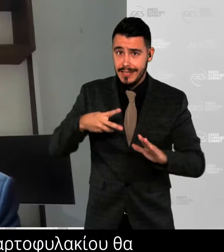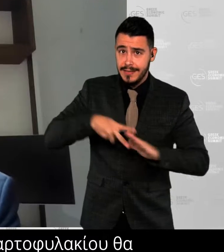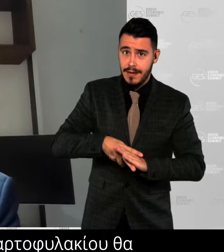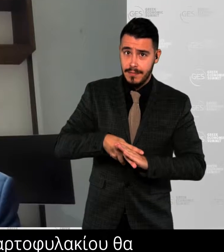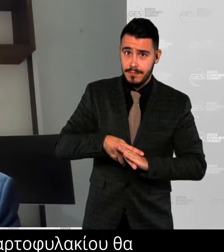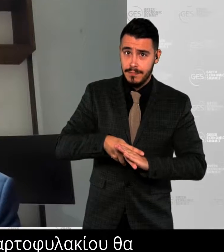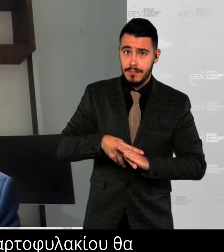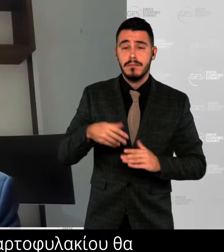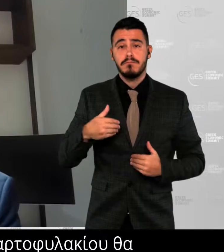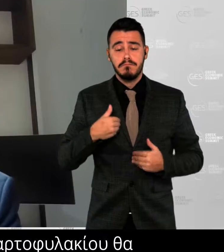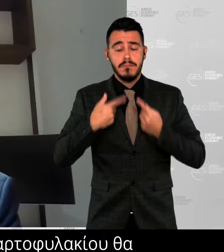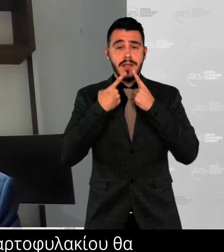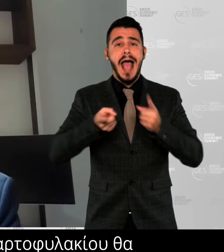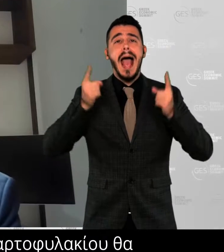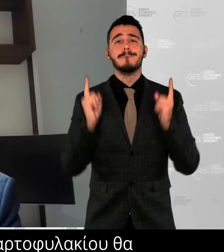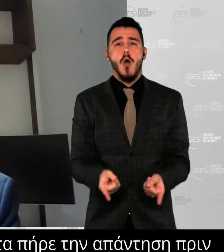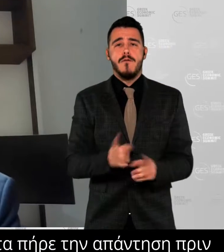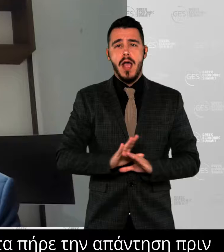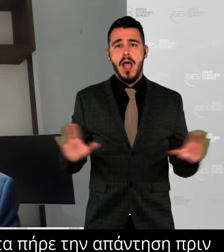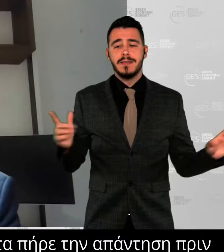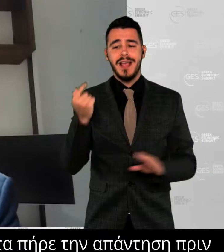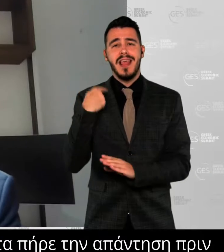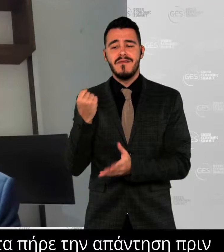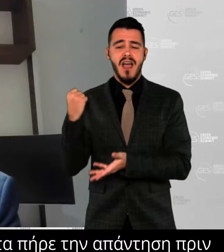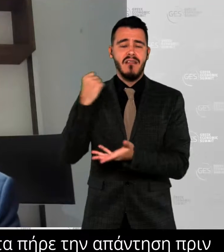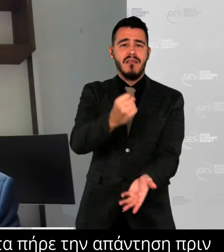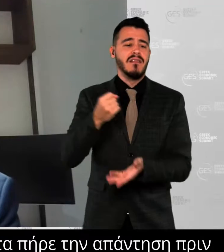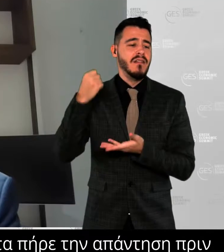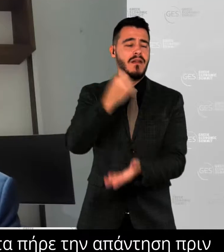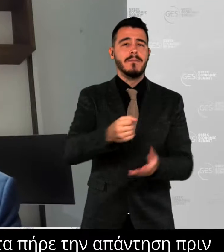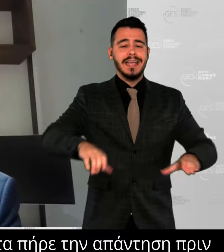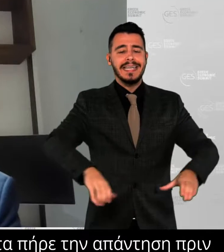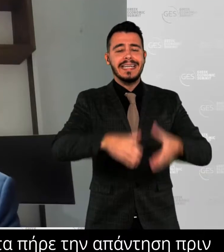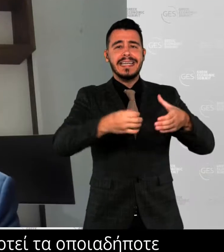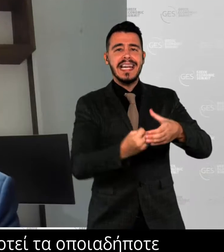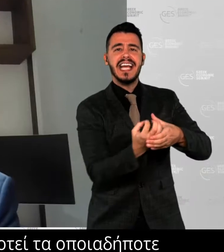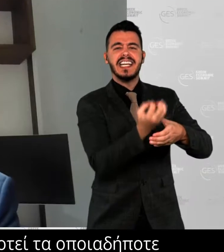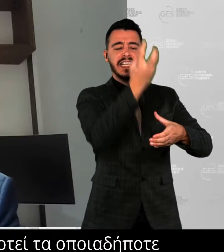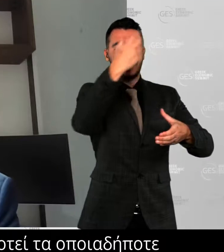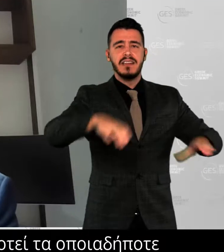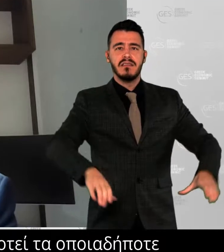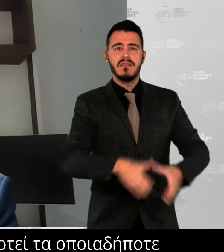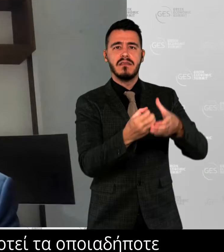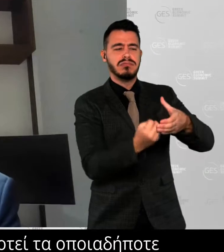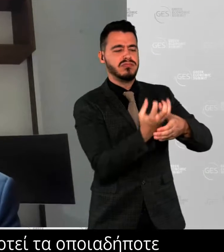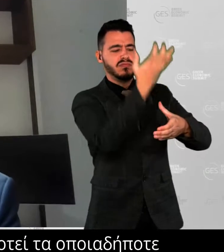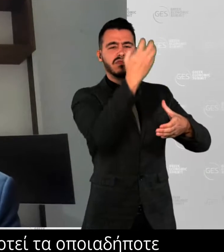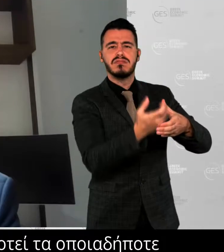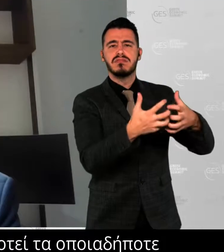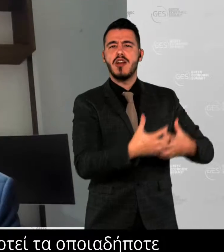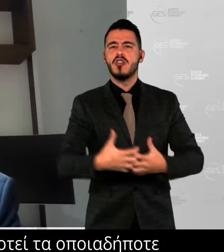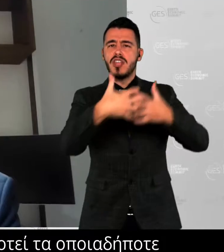manage, and ultimately reduce the aggregate CO2 emissions, equivalent ones also, from its financing activities.